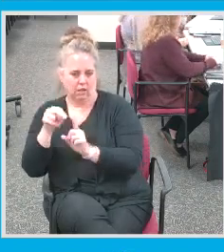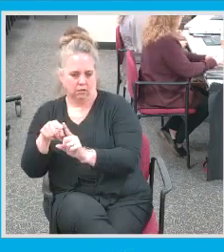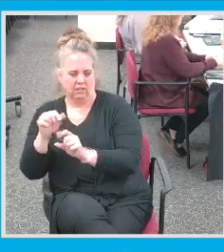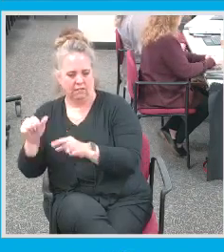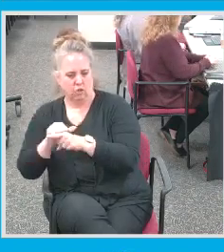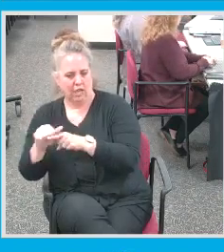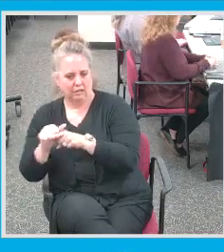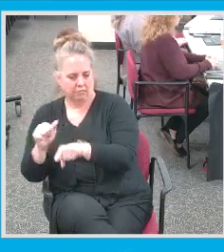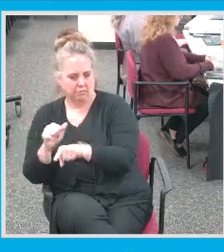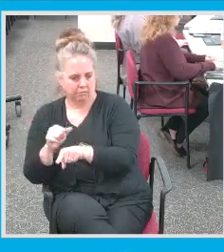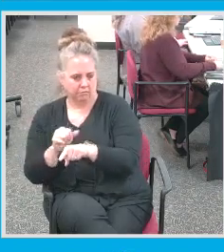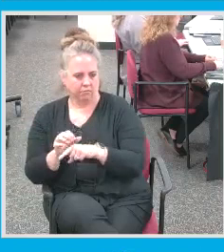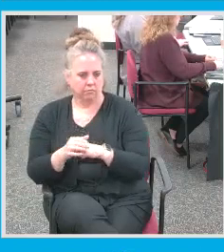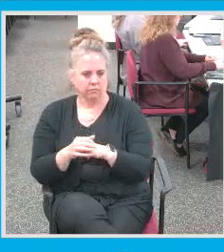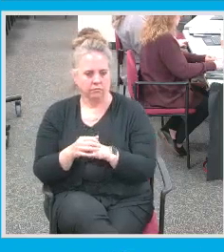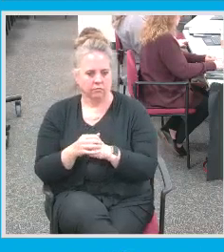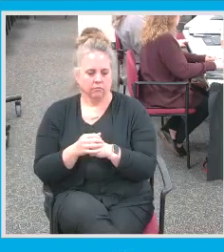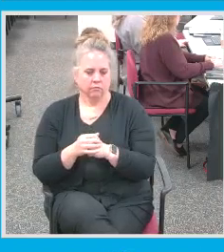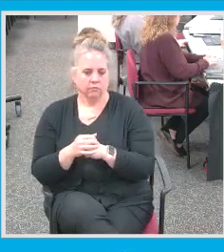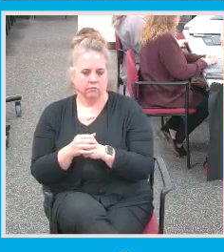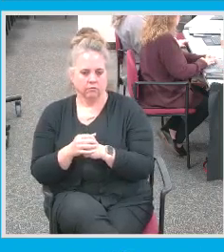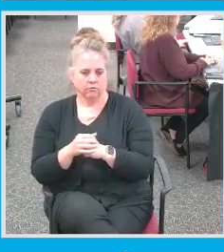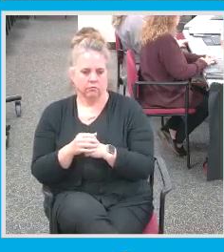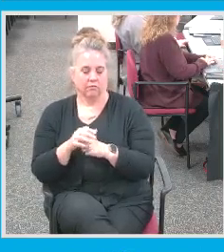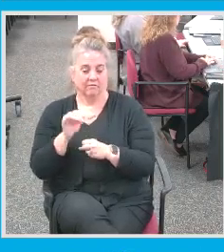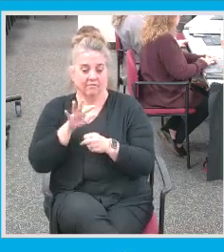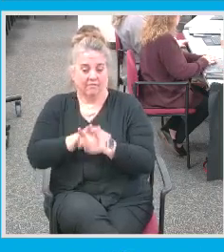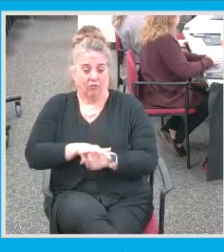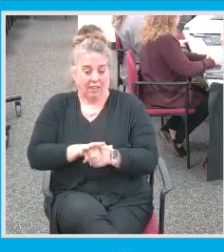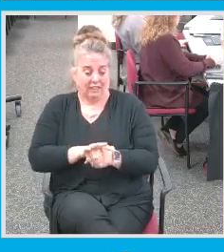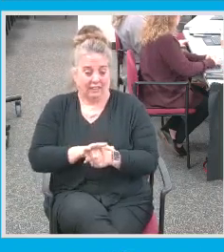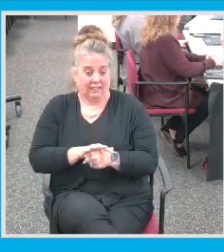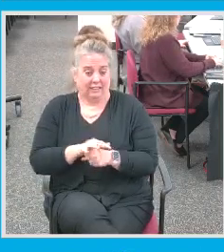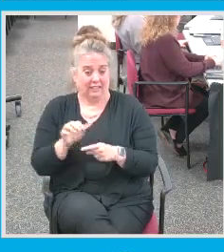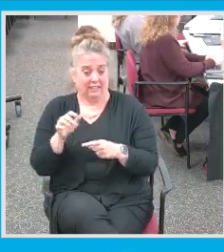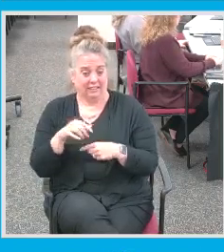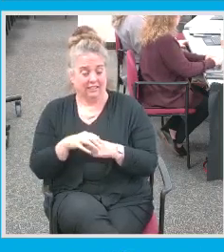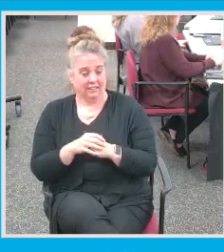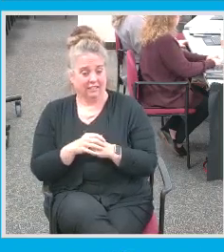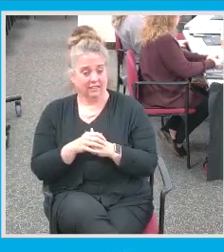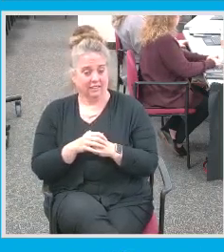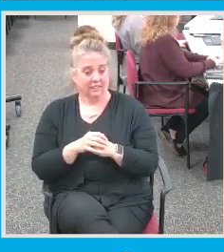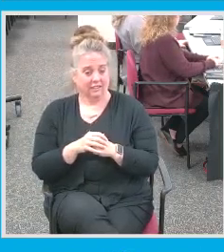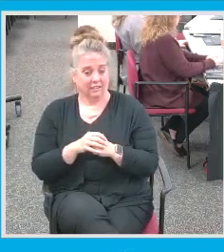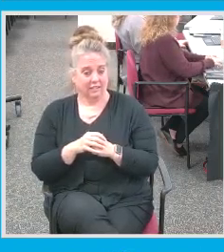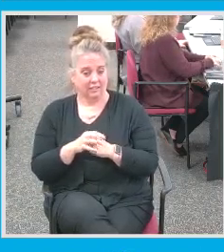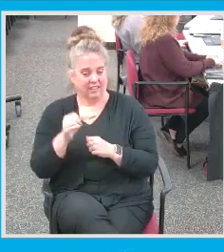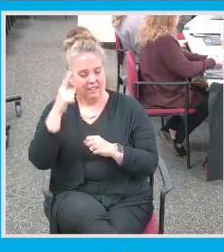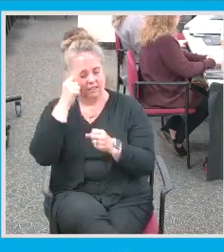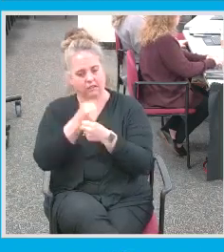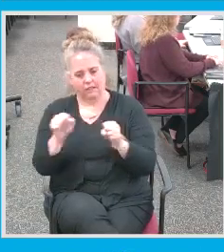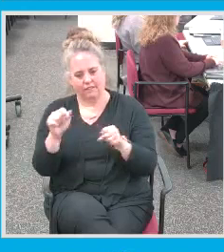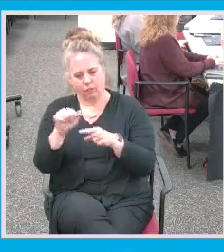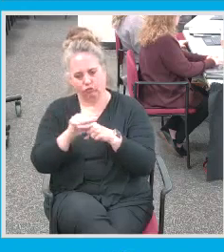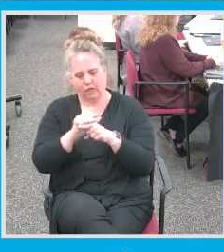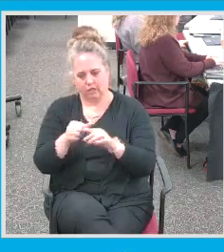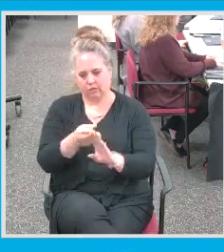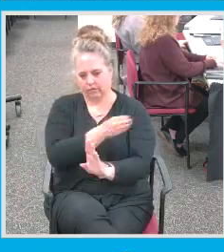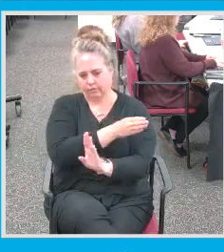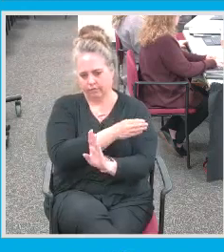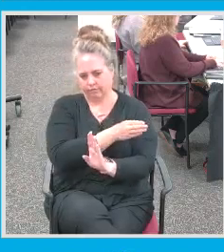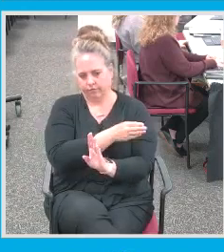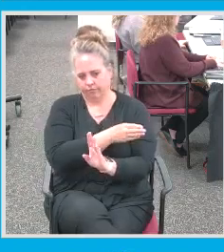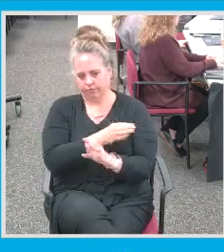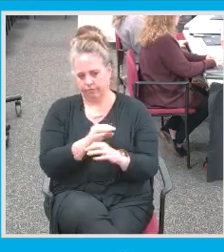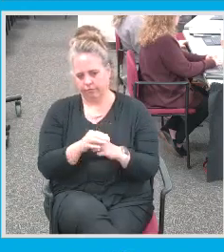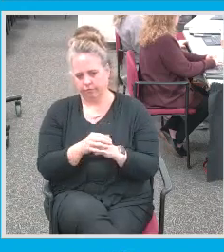fluency under times of stress, that's how we really train to keep ourselves safe. And so if you get a quick release,